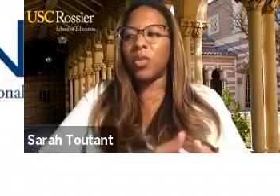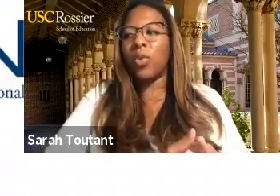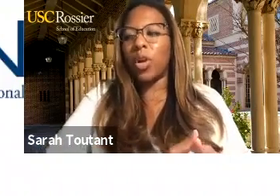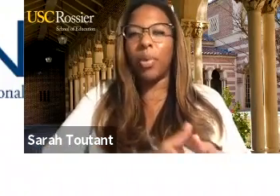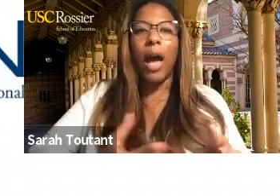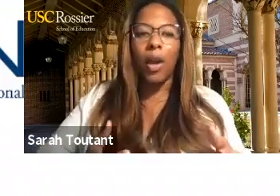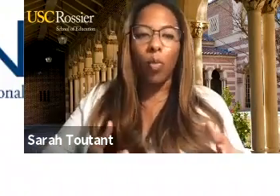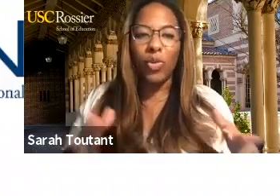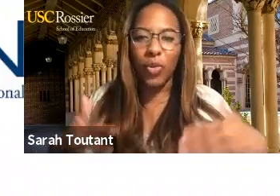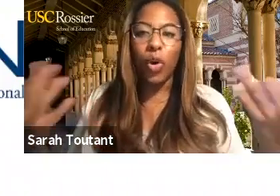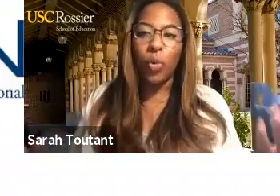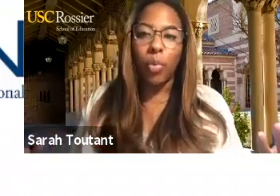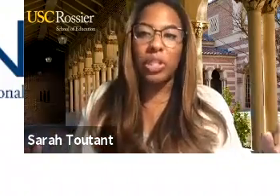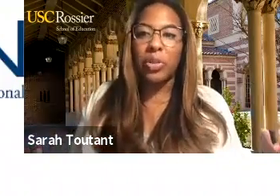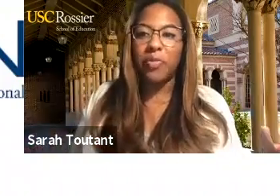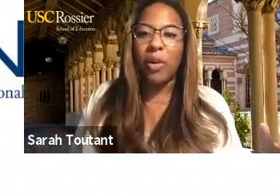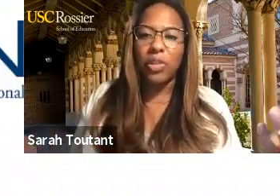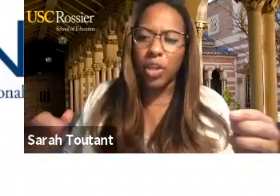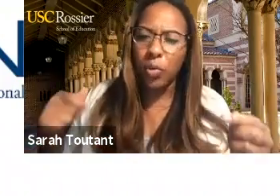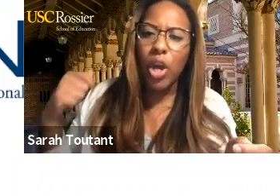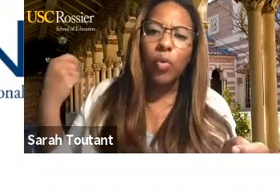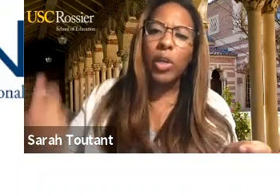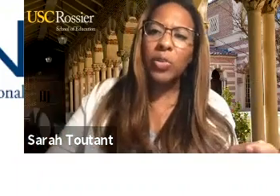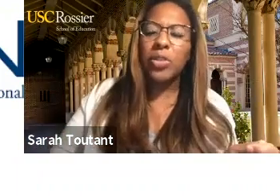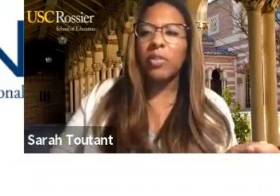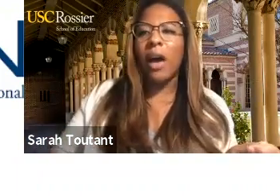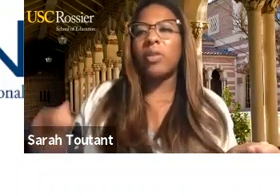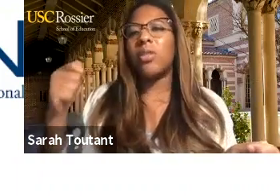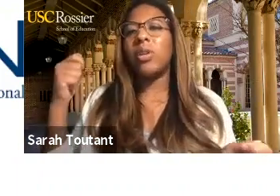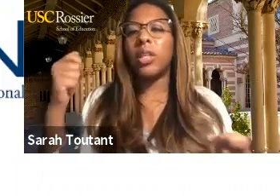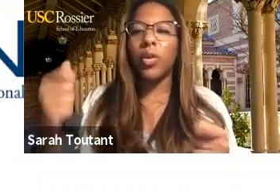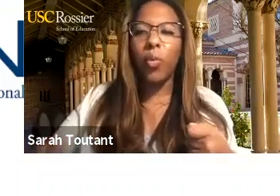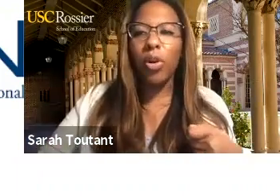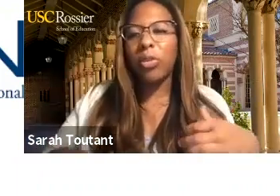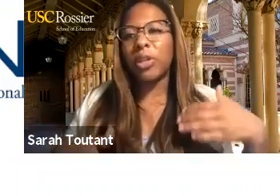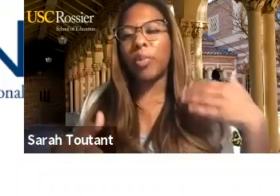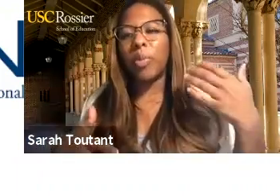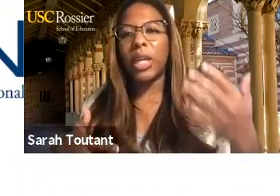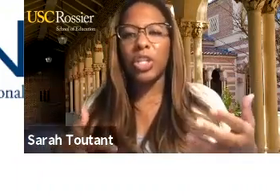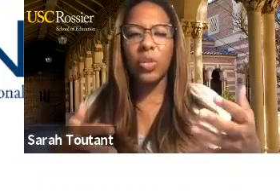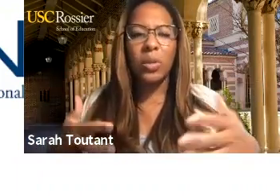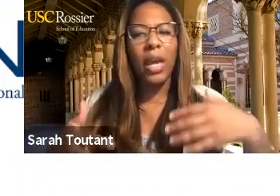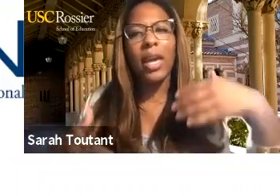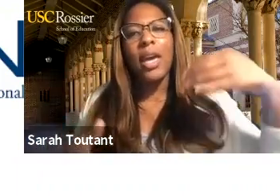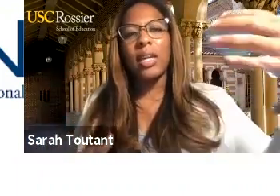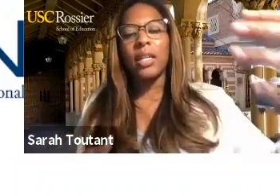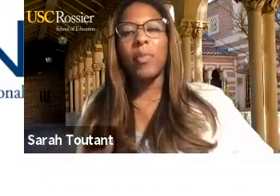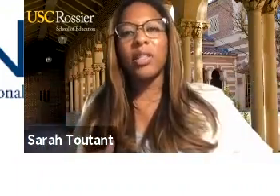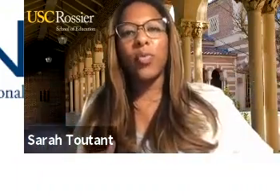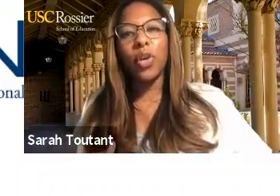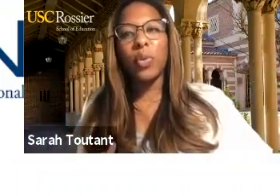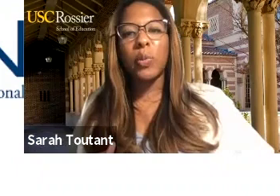suggest or apply almost to work with particular faculty. You research these faculty, you look at their work, you look at their publications, you say, hey, can